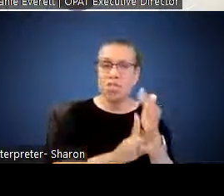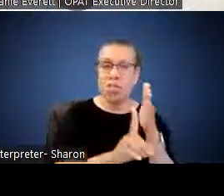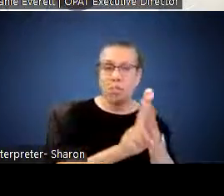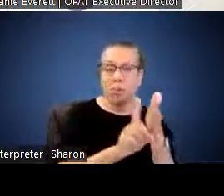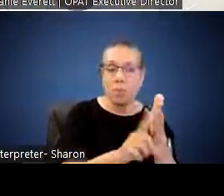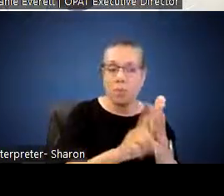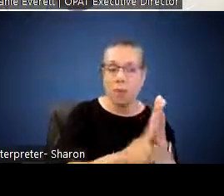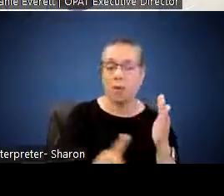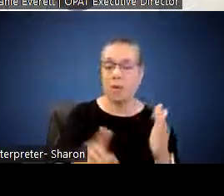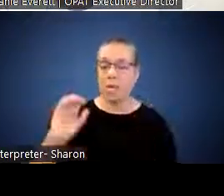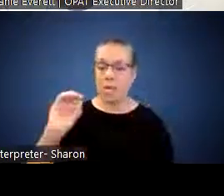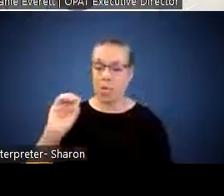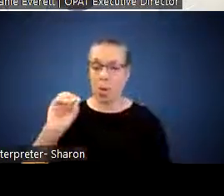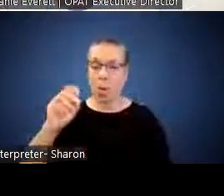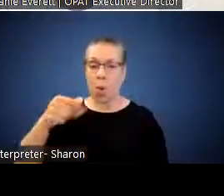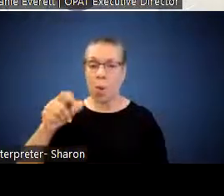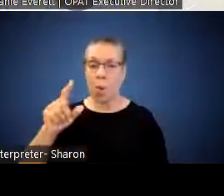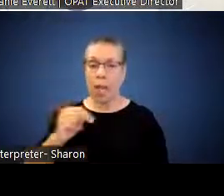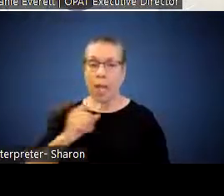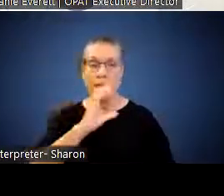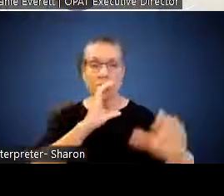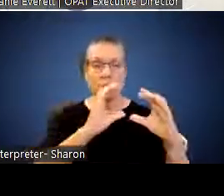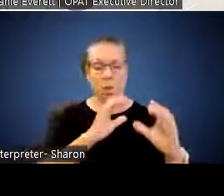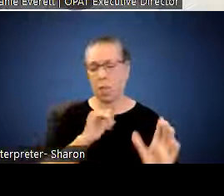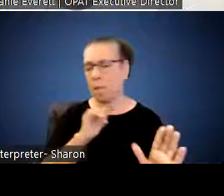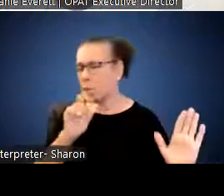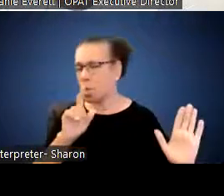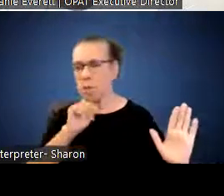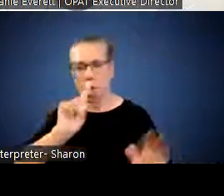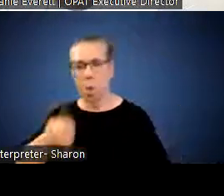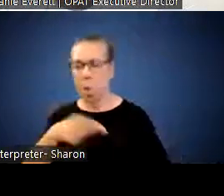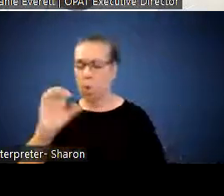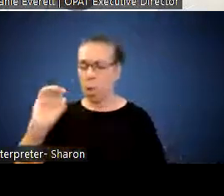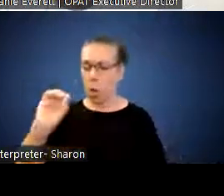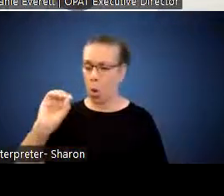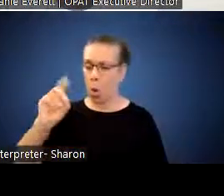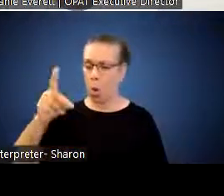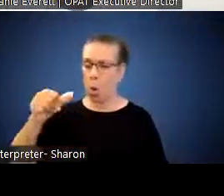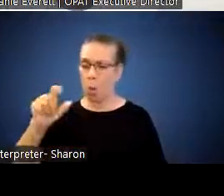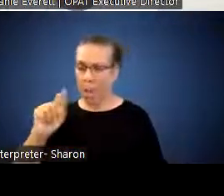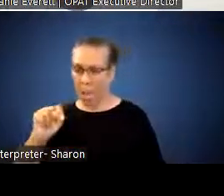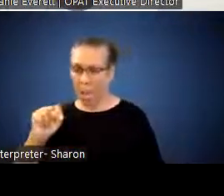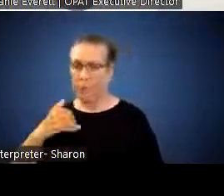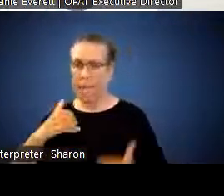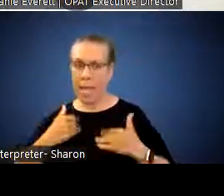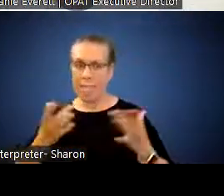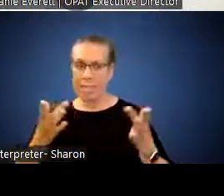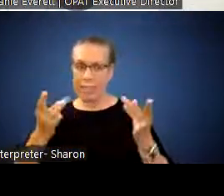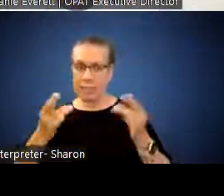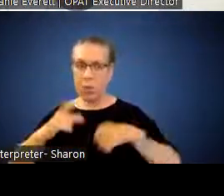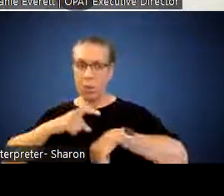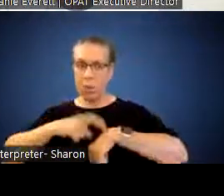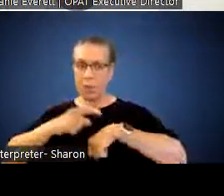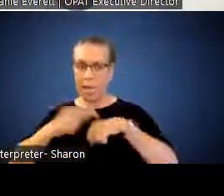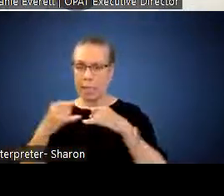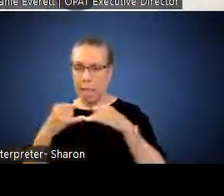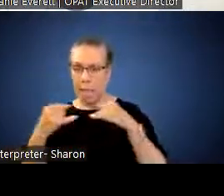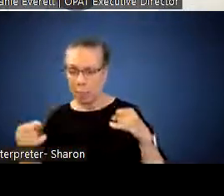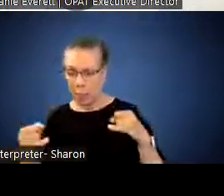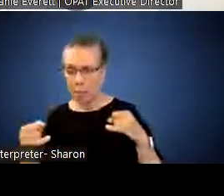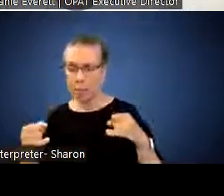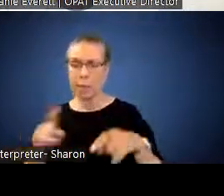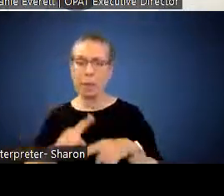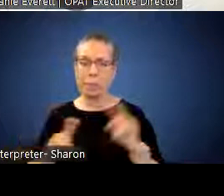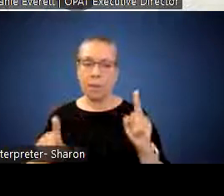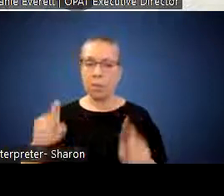in communication with them. And I'm sure it's not just OPAT that has this issue. There's probably other community, you know, civilian review